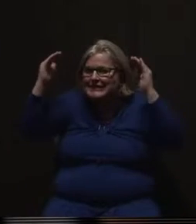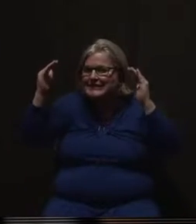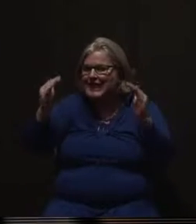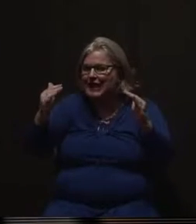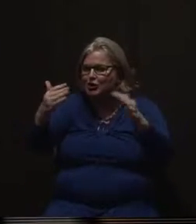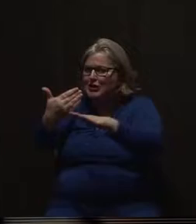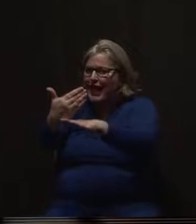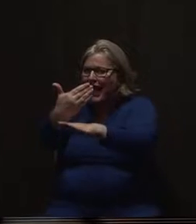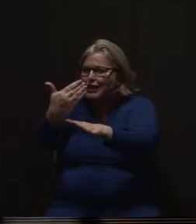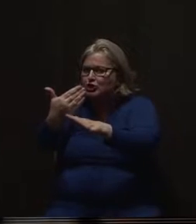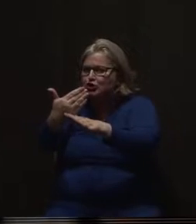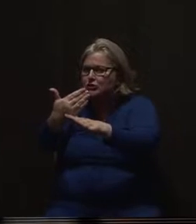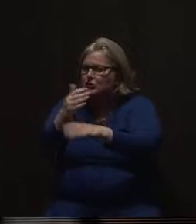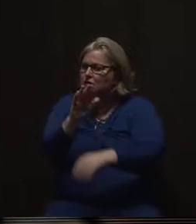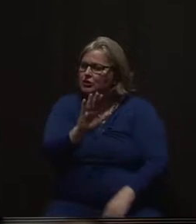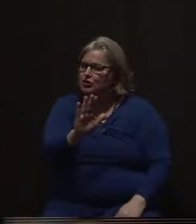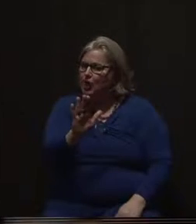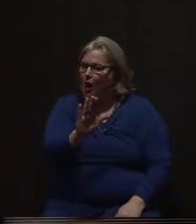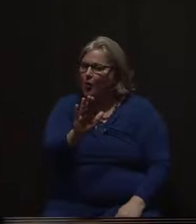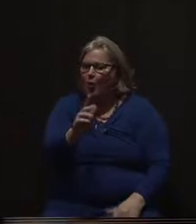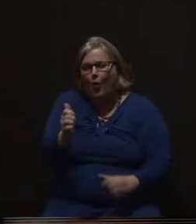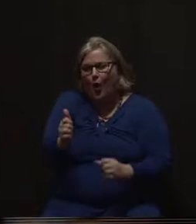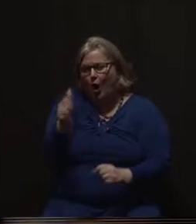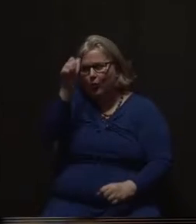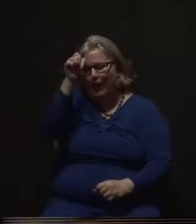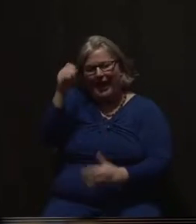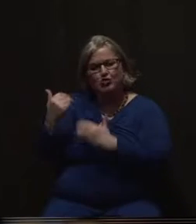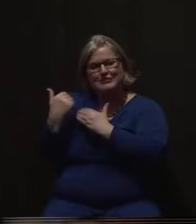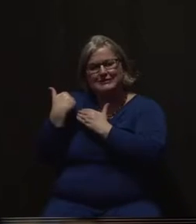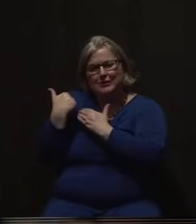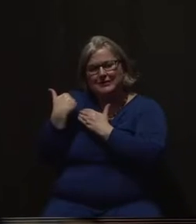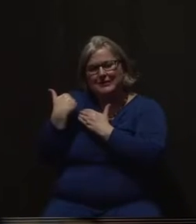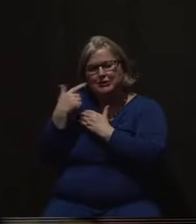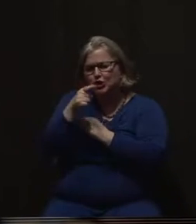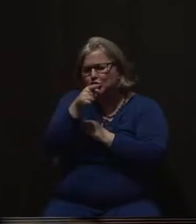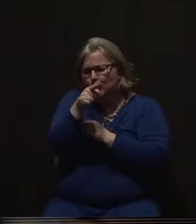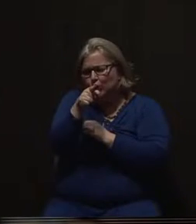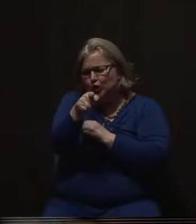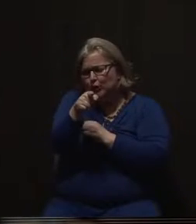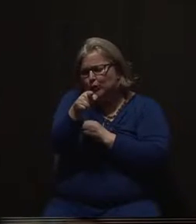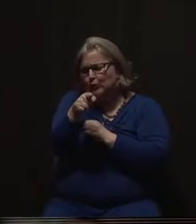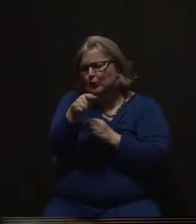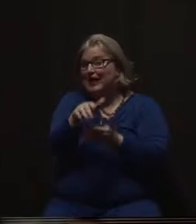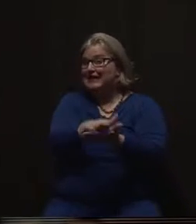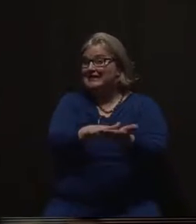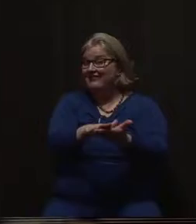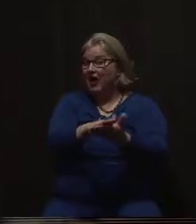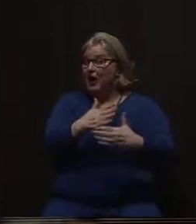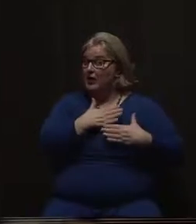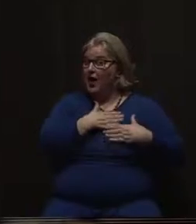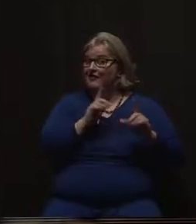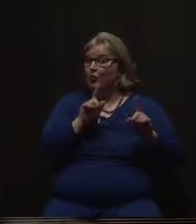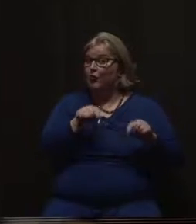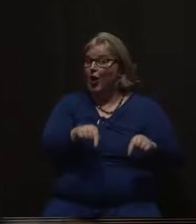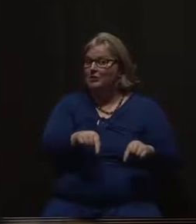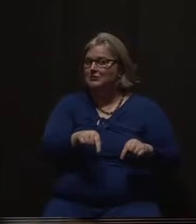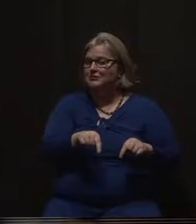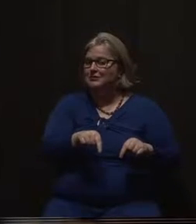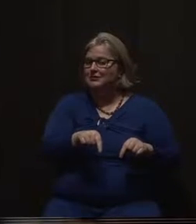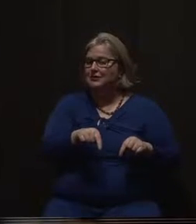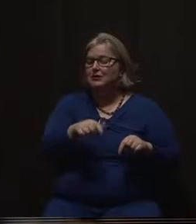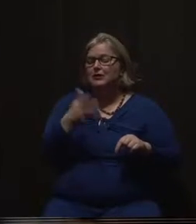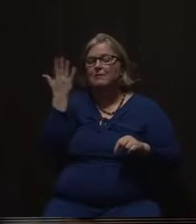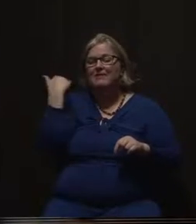you know, the awareness of responsibility. So, yeah, how do you define love? It's very interesting that you mentioned Fromm,